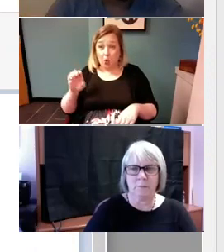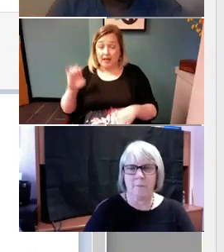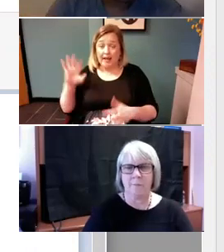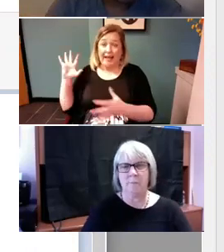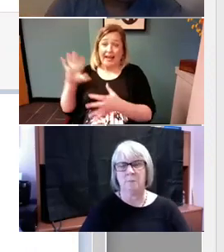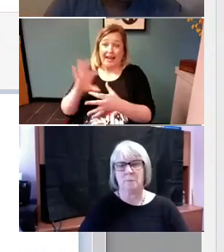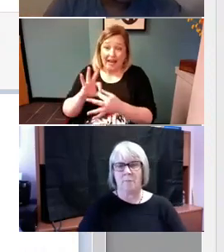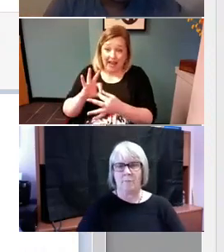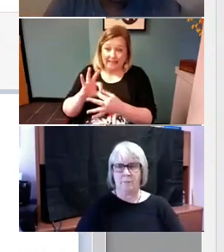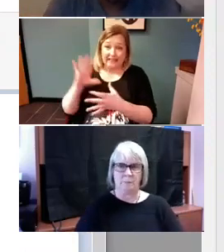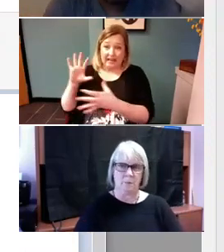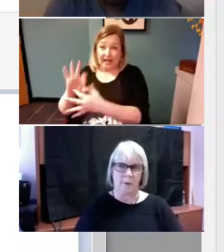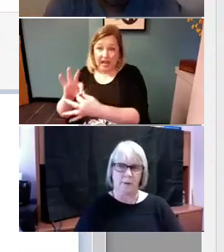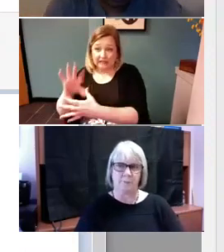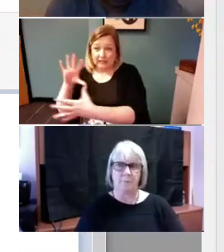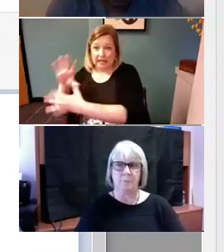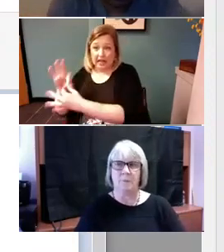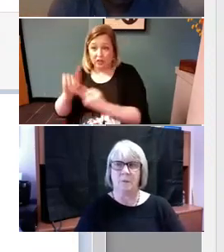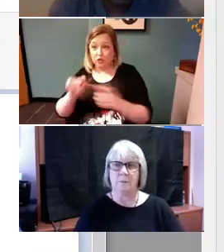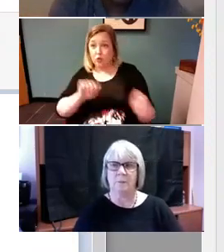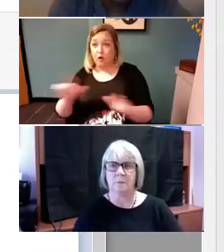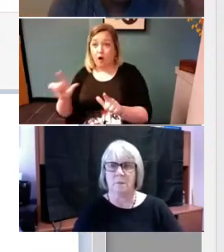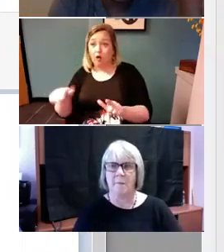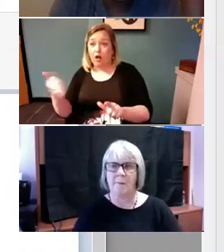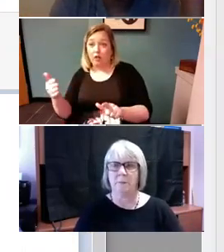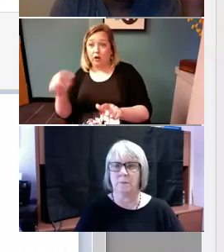we call a clique,